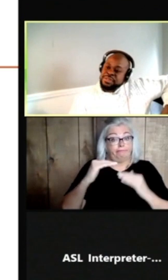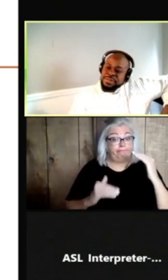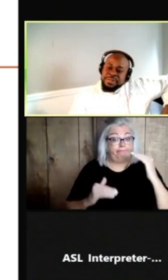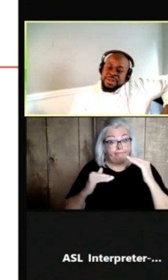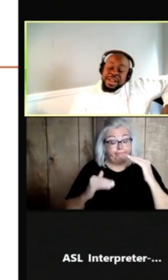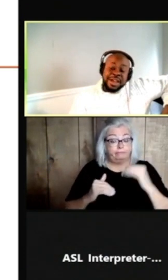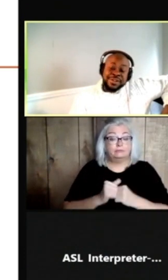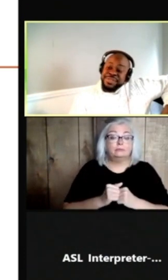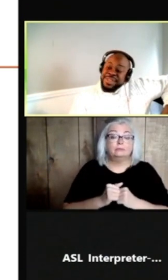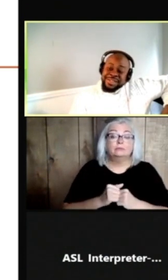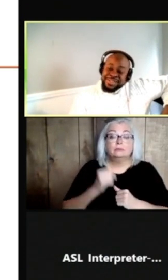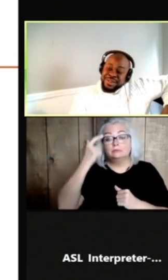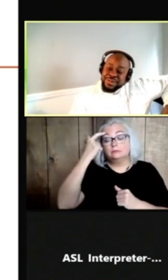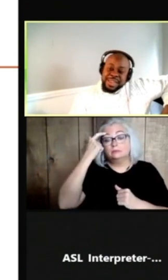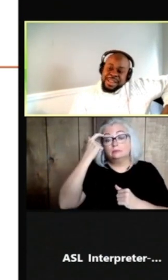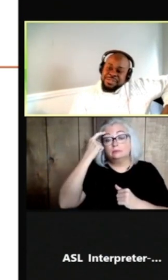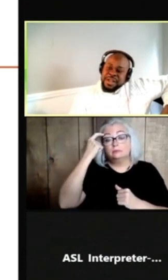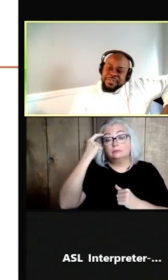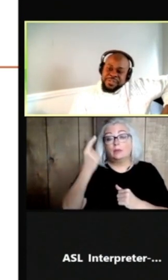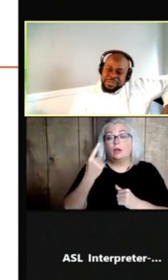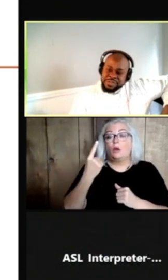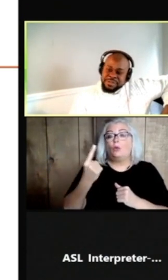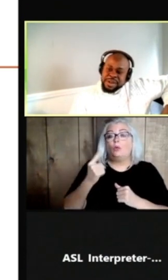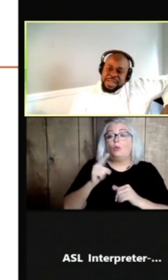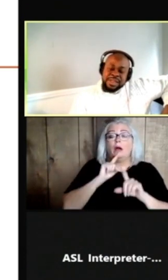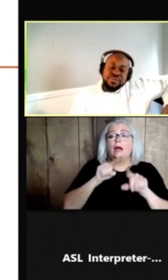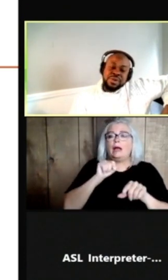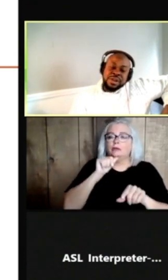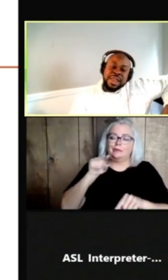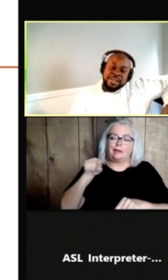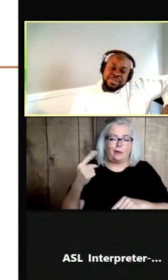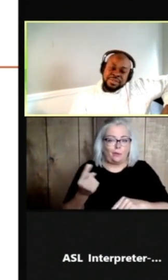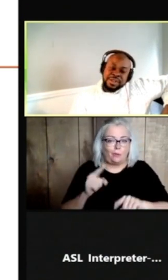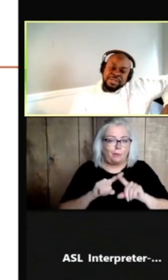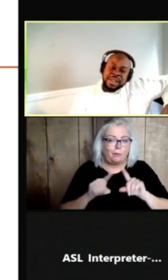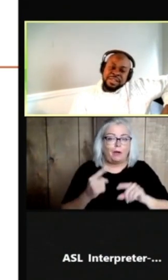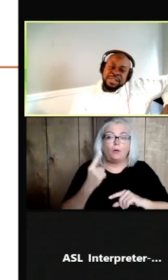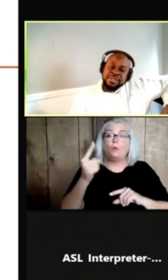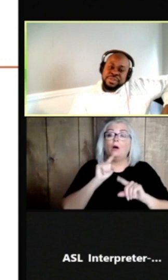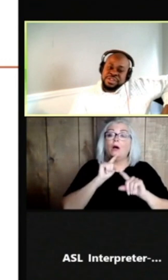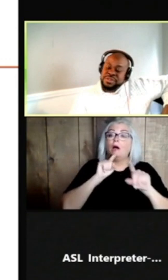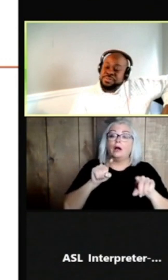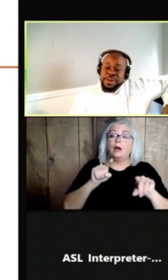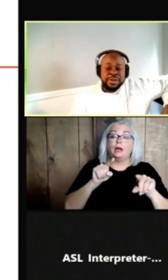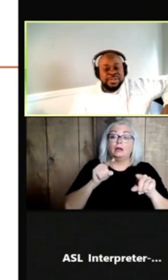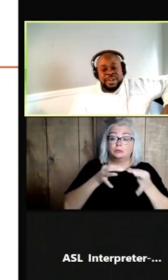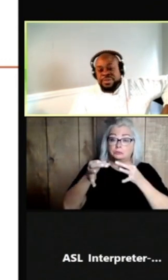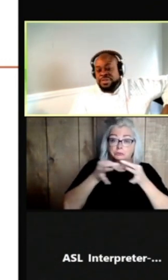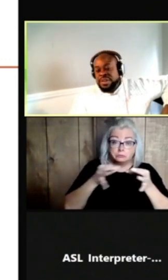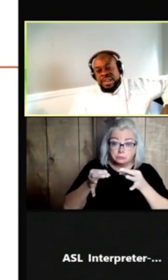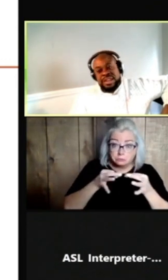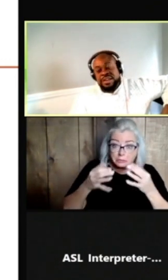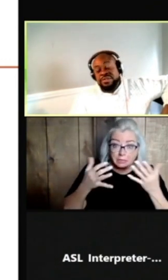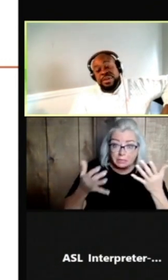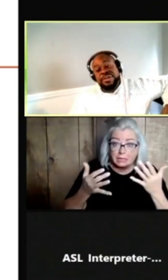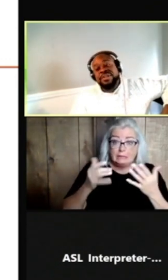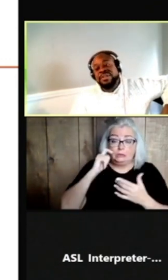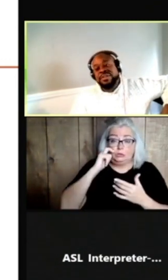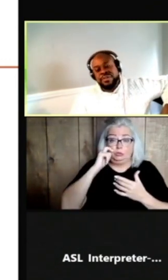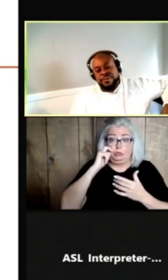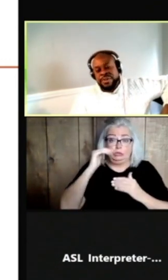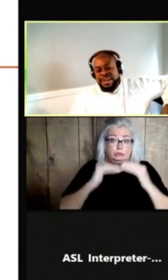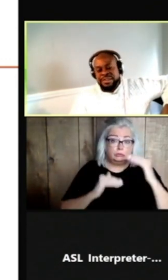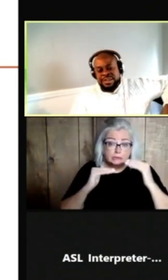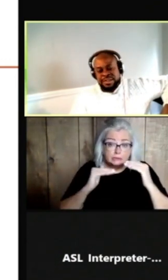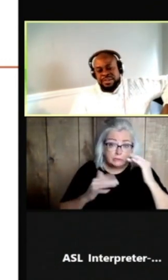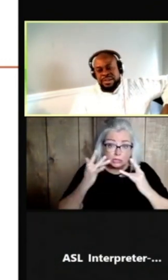One answer, and I don't think it's the only answer, obviously, but I think one answer is that these racial disparities that we're seeing in the